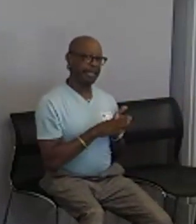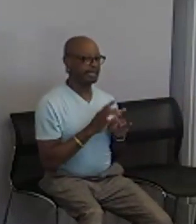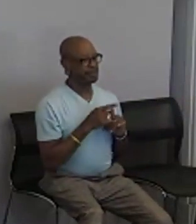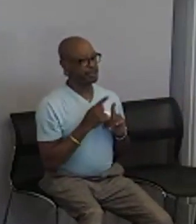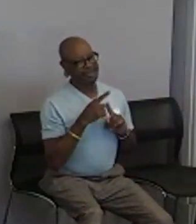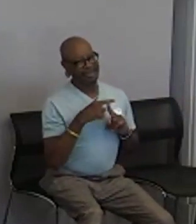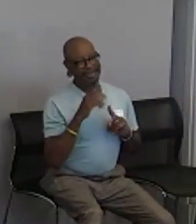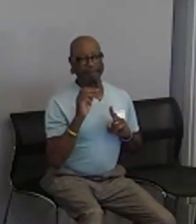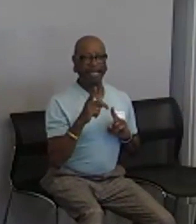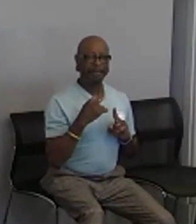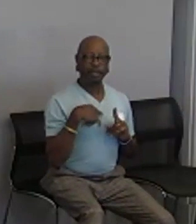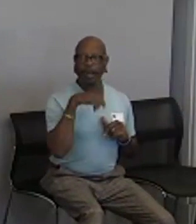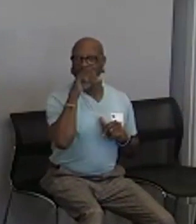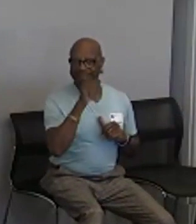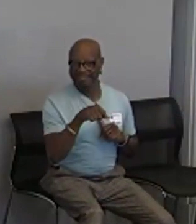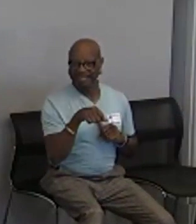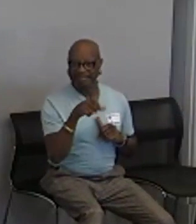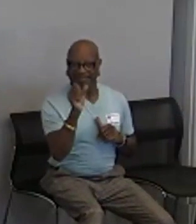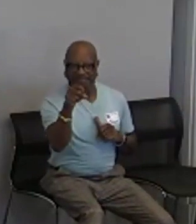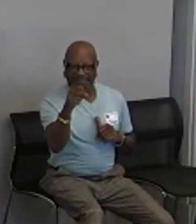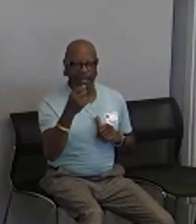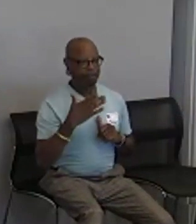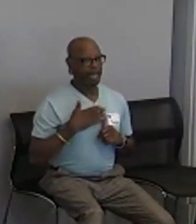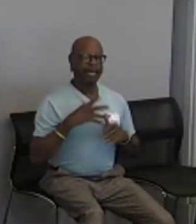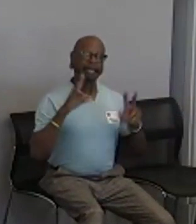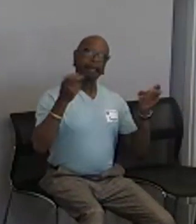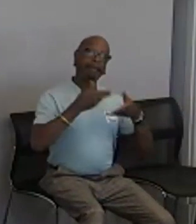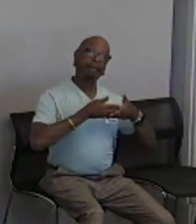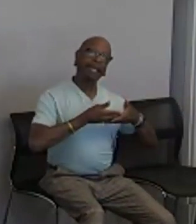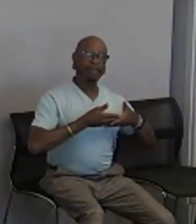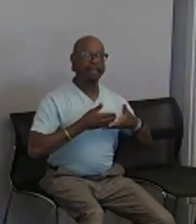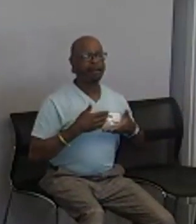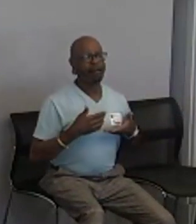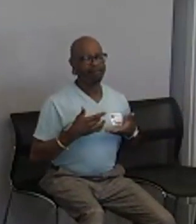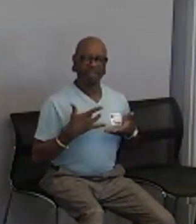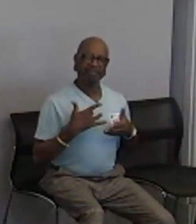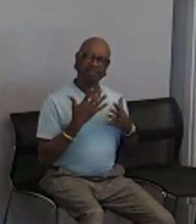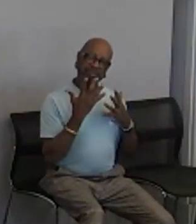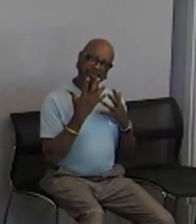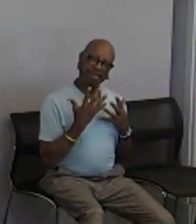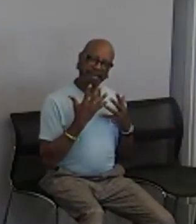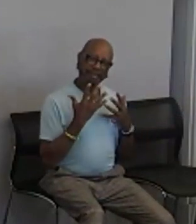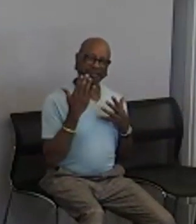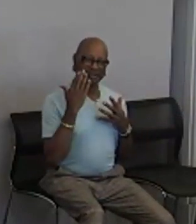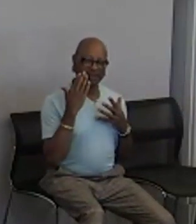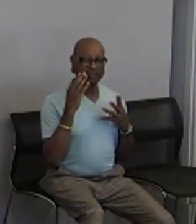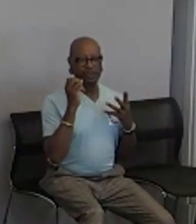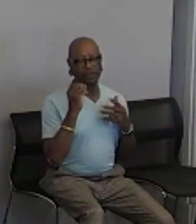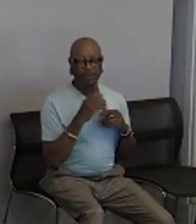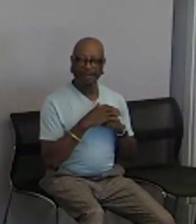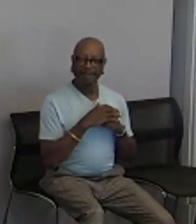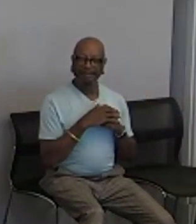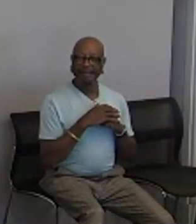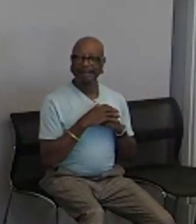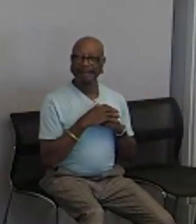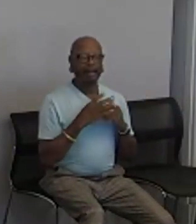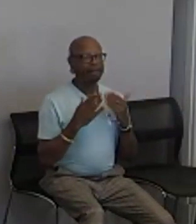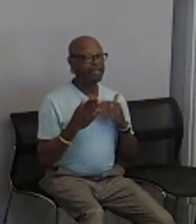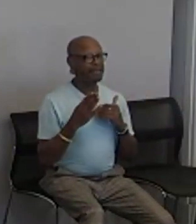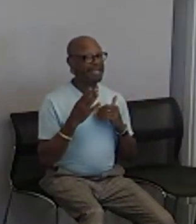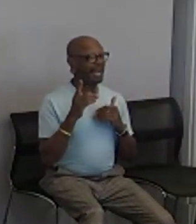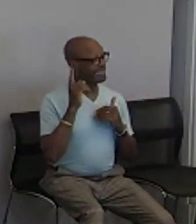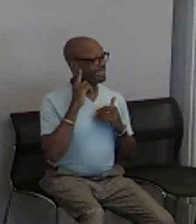TMAP, I love it. It's my baby. And it made me sad that, so I might have,